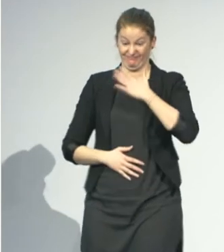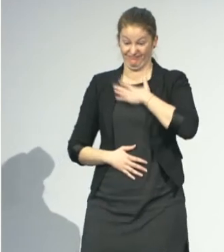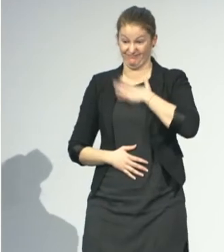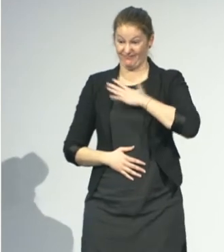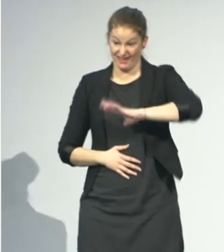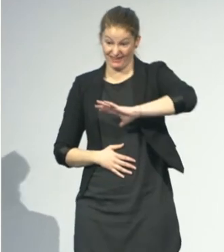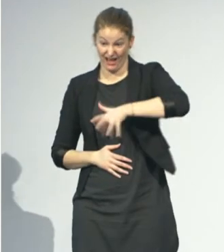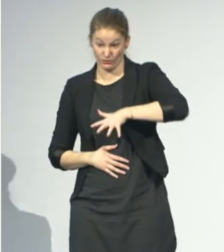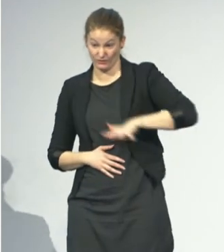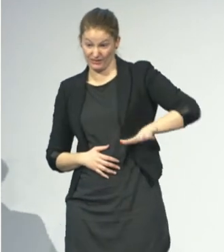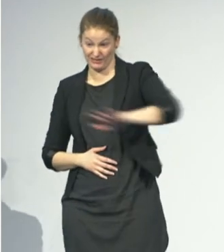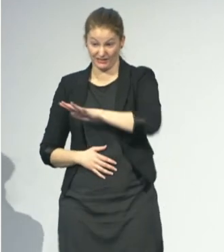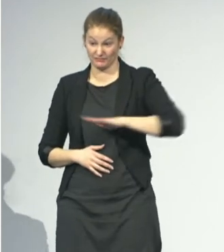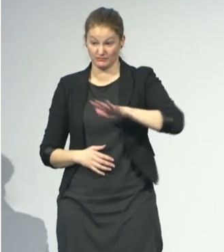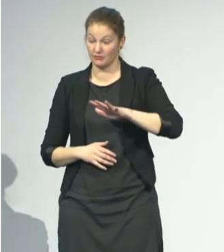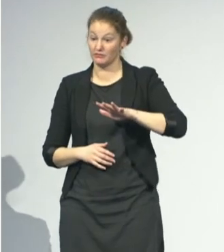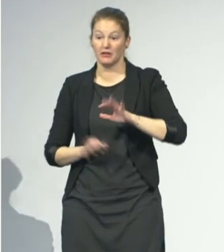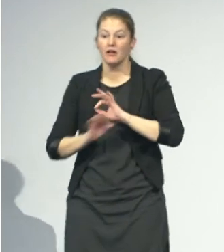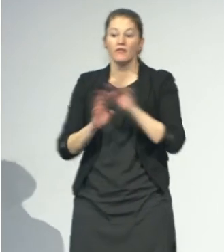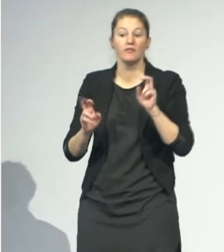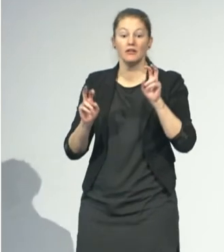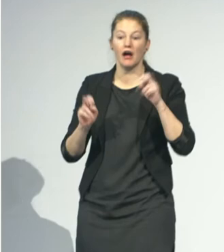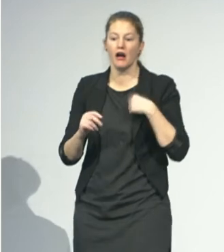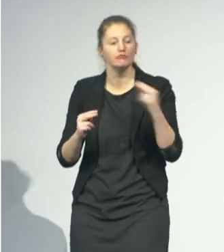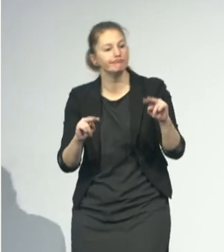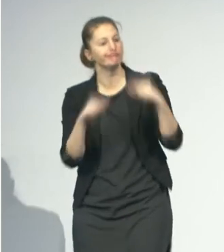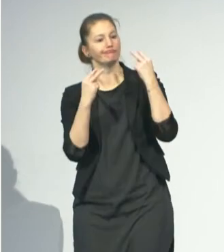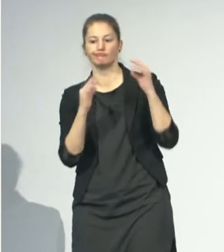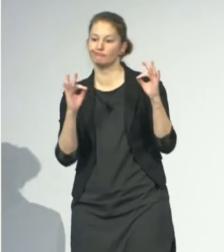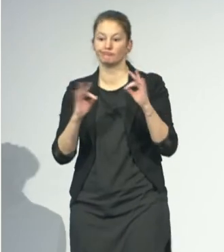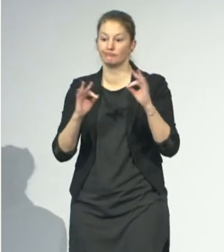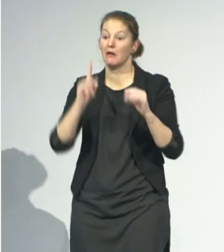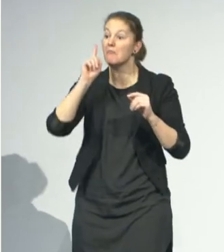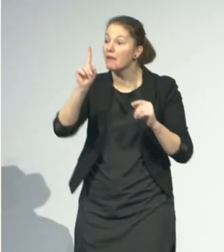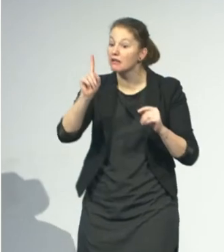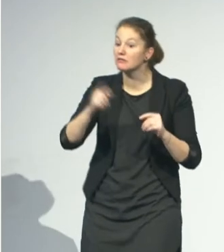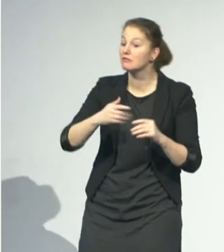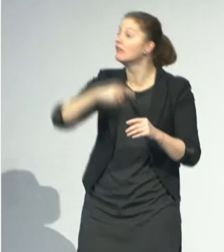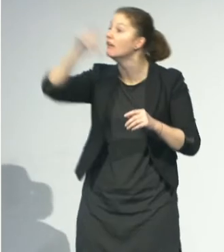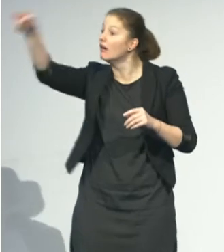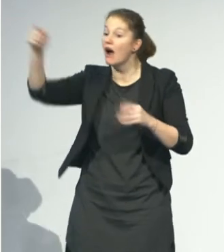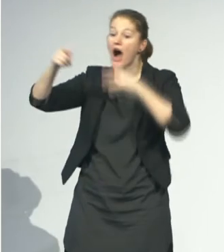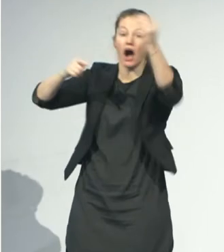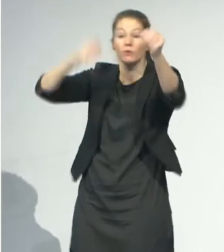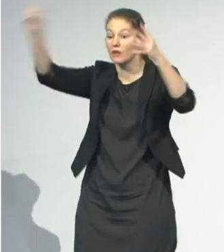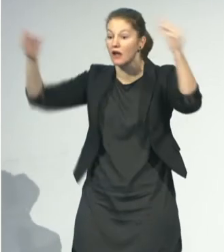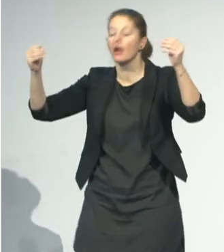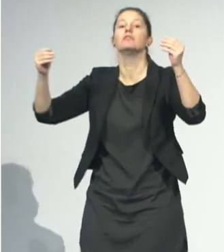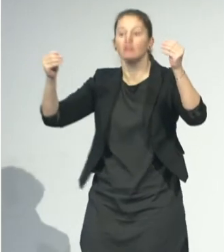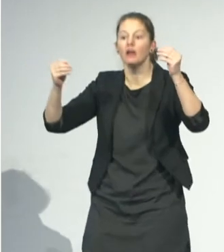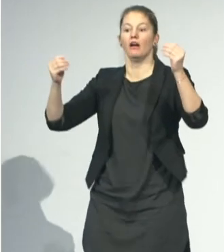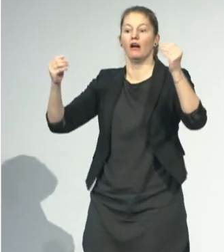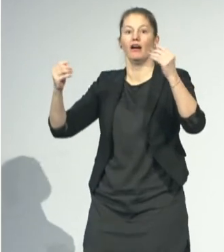award, suddenly people that we'd known for many years that had been watching our work took us seriously. Like they realized, oh, other people are paying attention. So